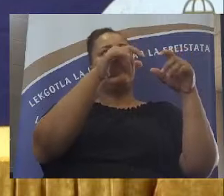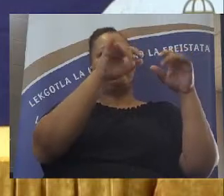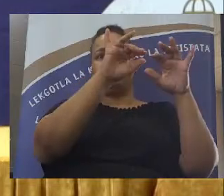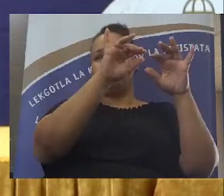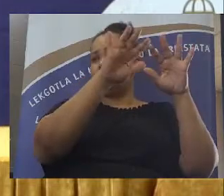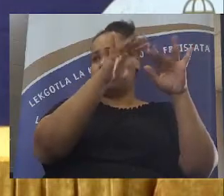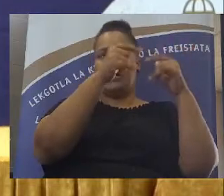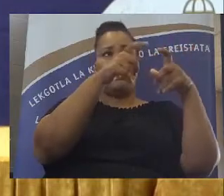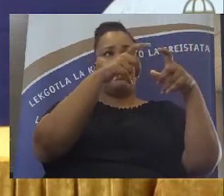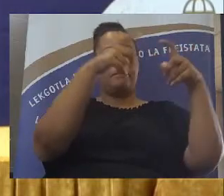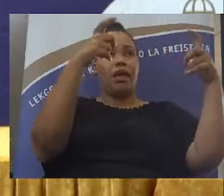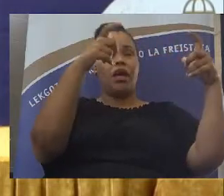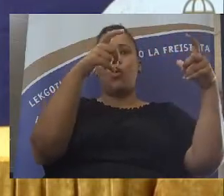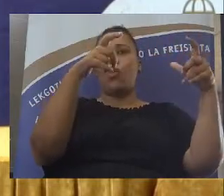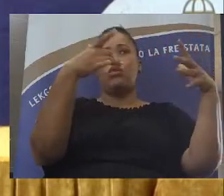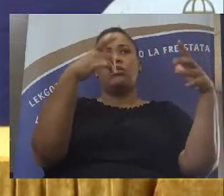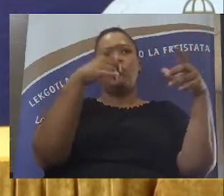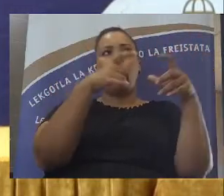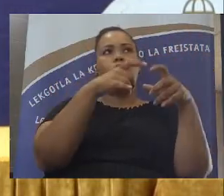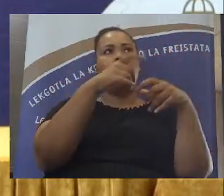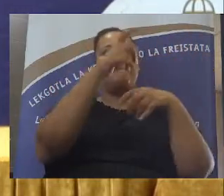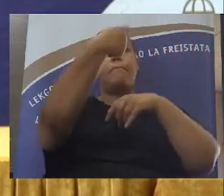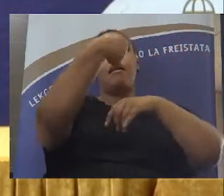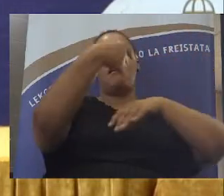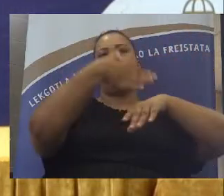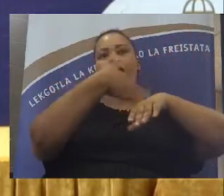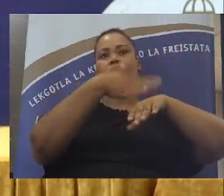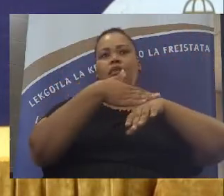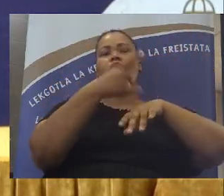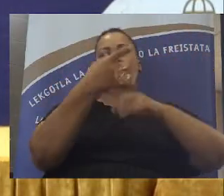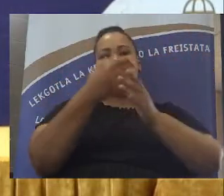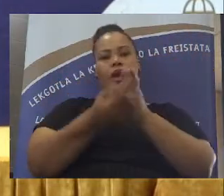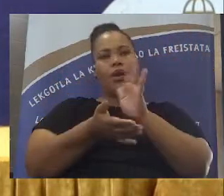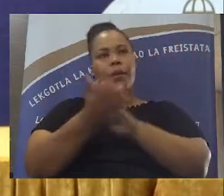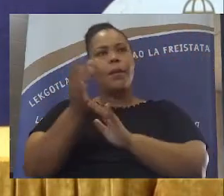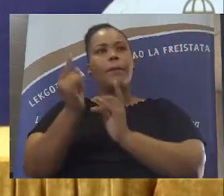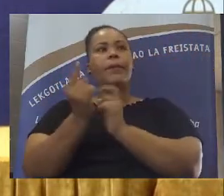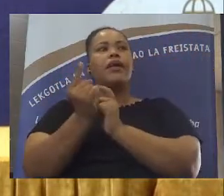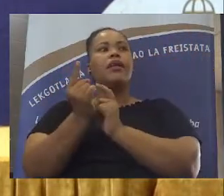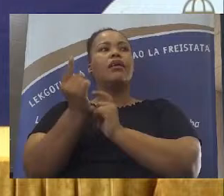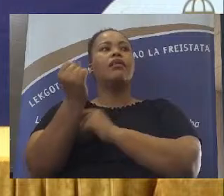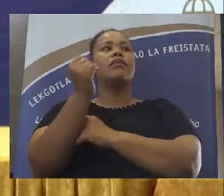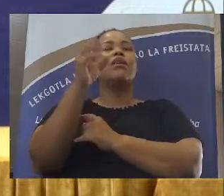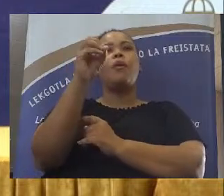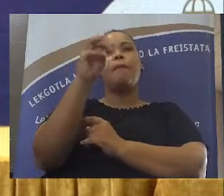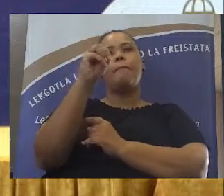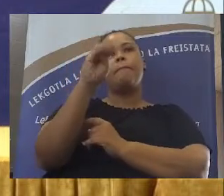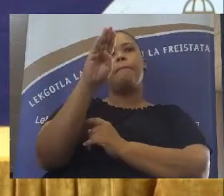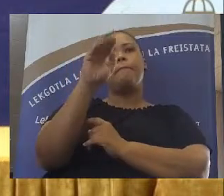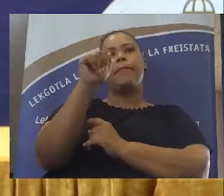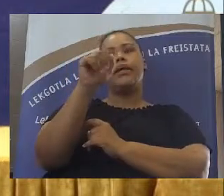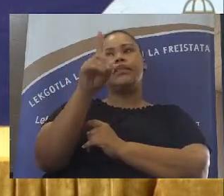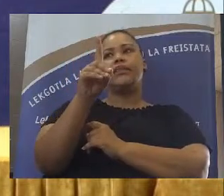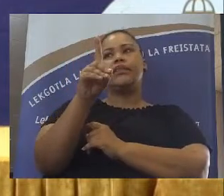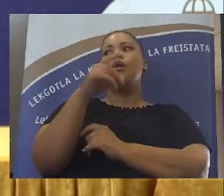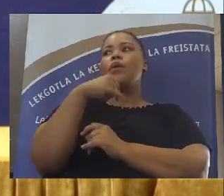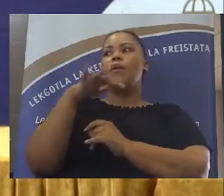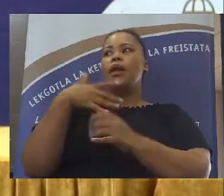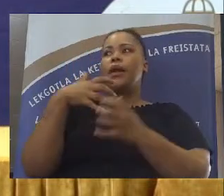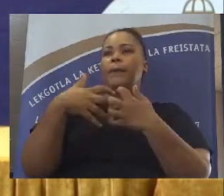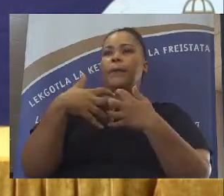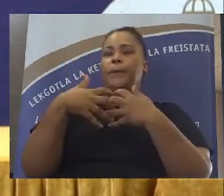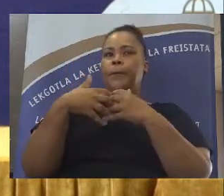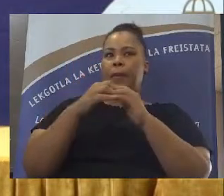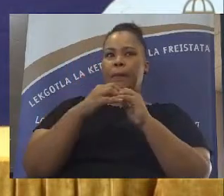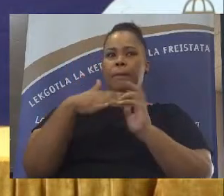be a small business that is not paying you on time, you go to the Ombud. So we want to establish the Ombud for small